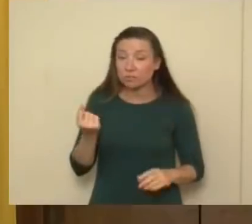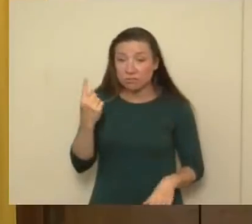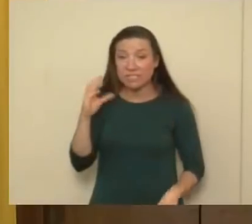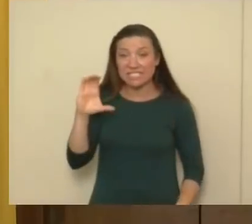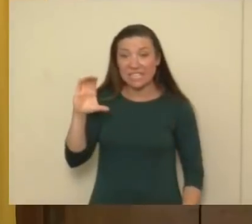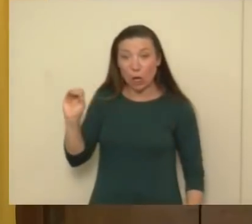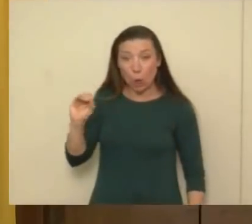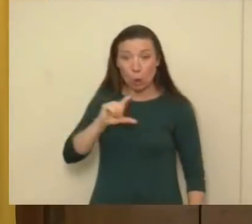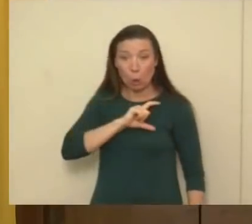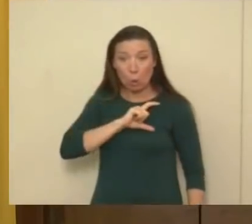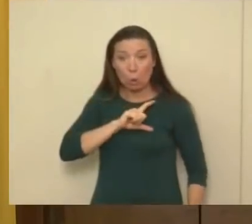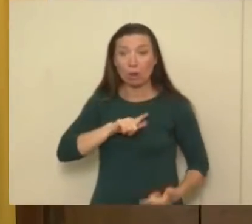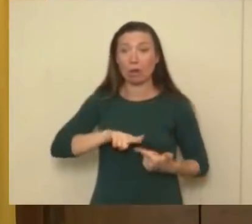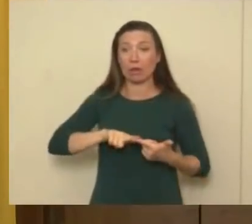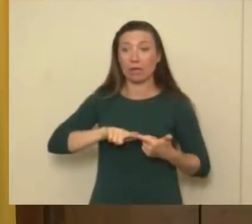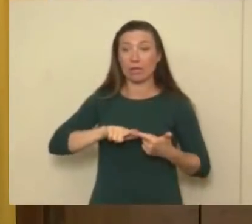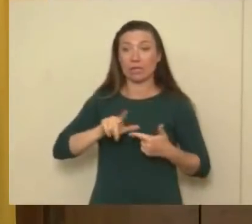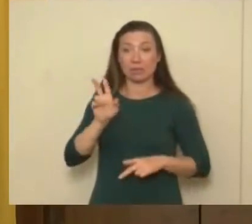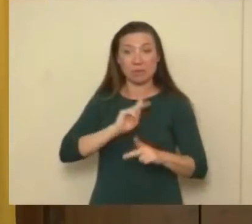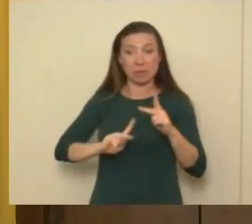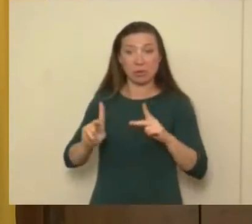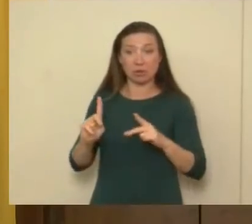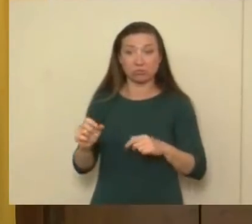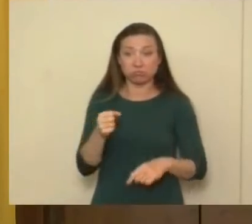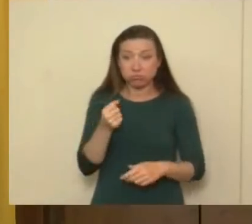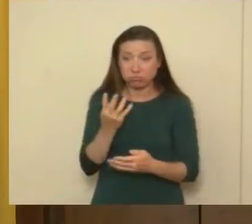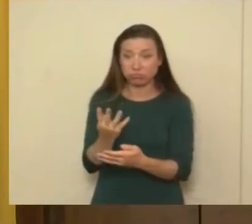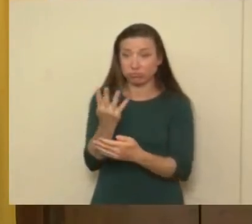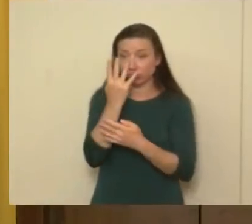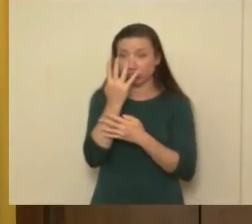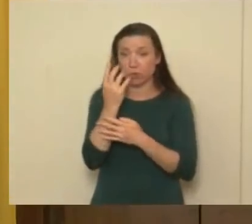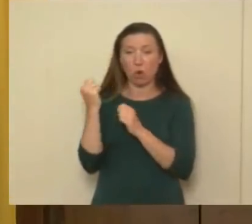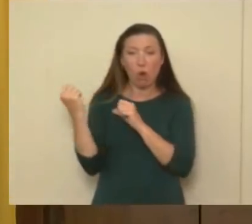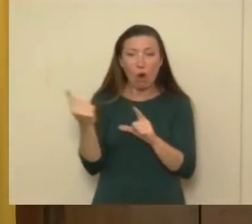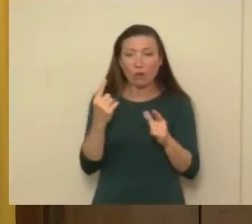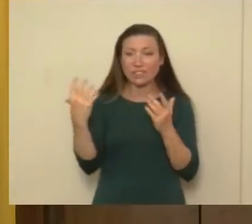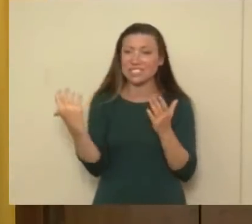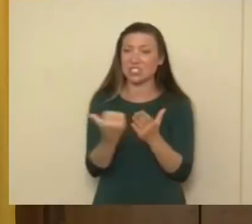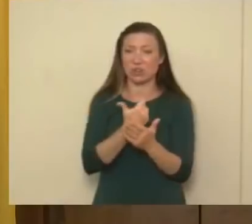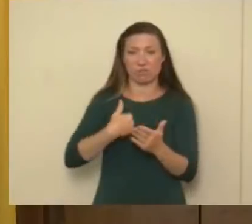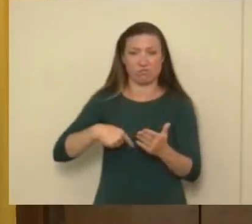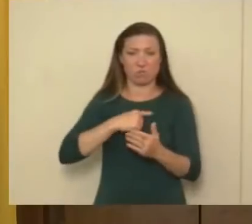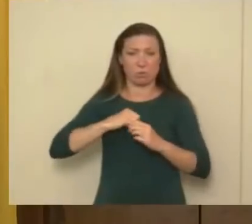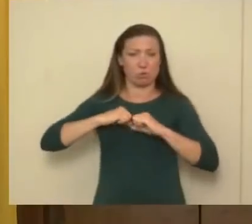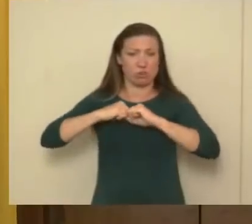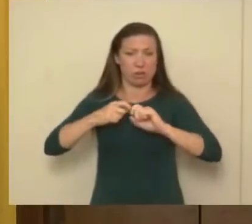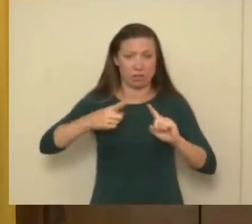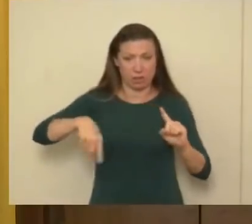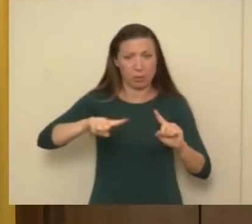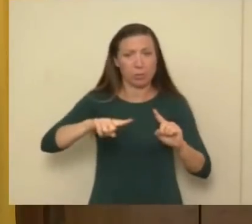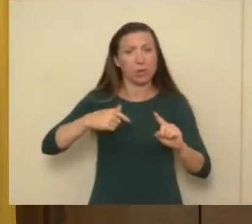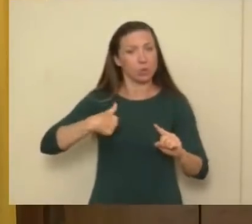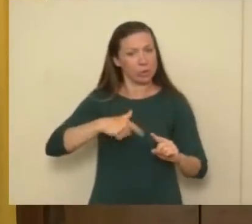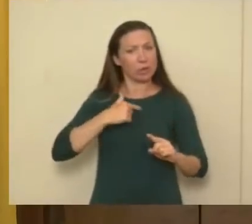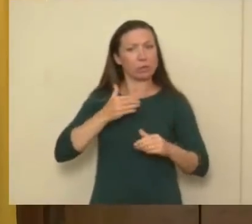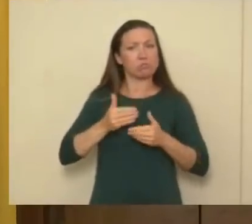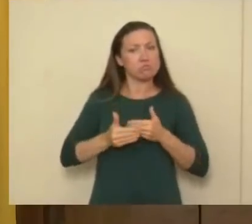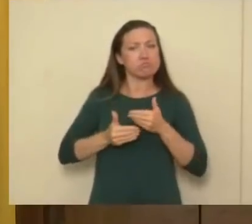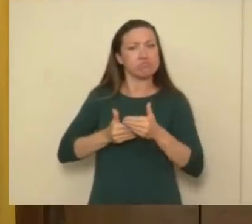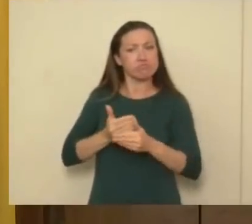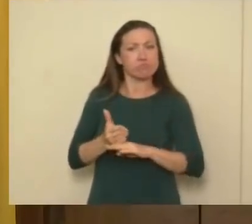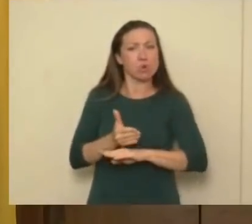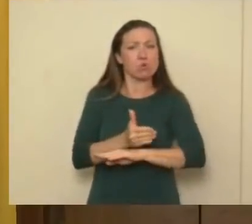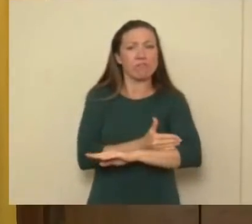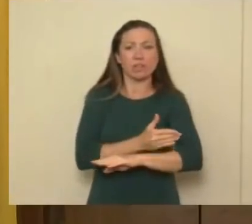inmates, all deserve that we do everything we can to protect them, and we're making headway. You might remember that you said, well, what else can you do? And I said, you know